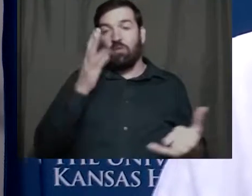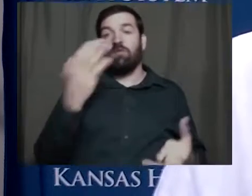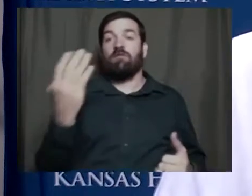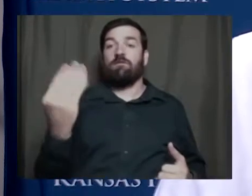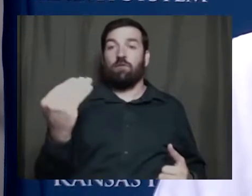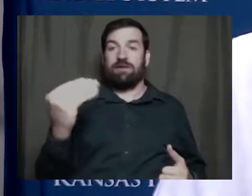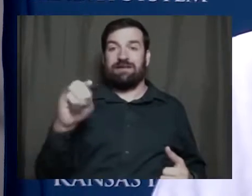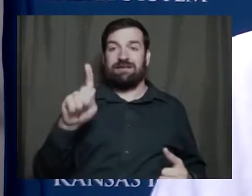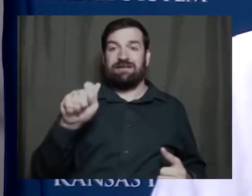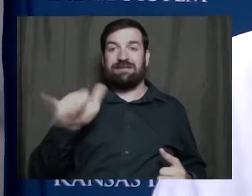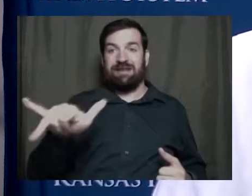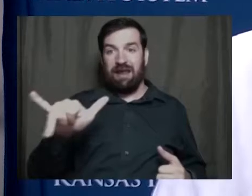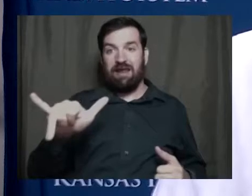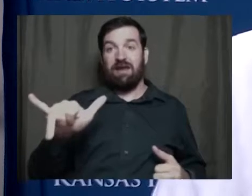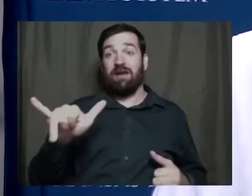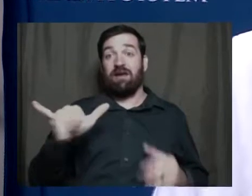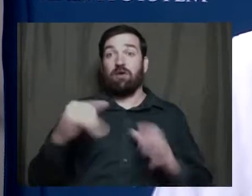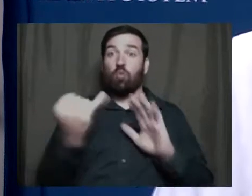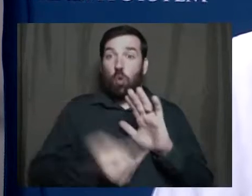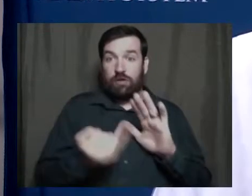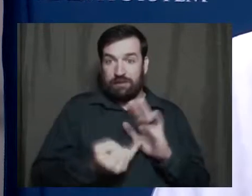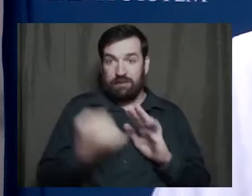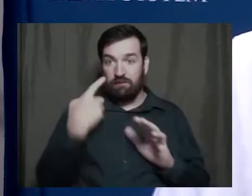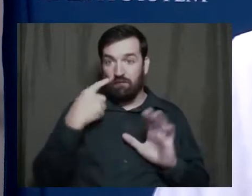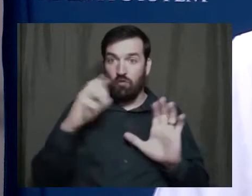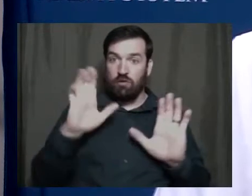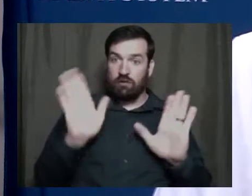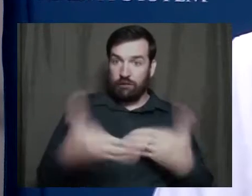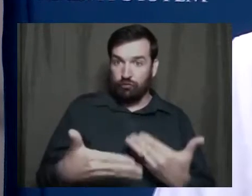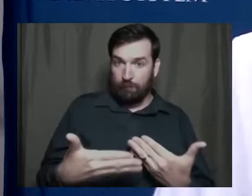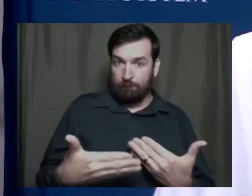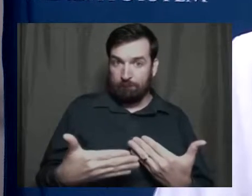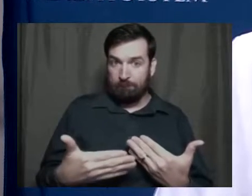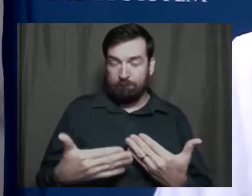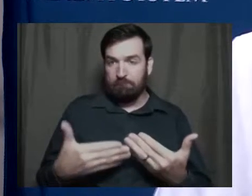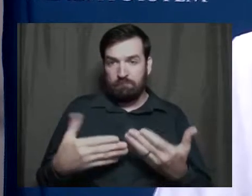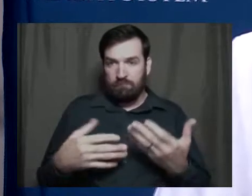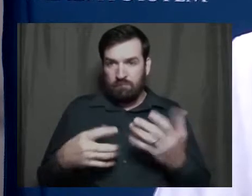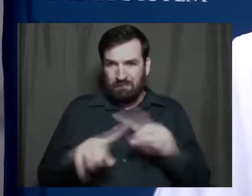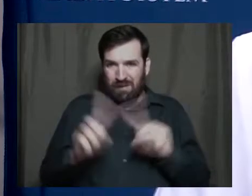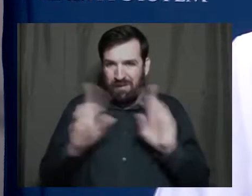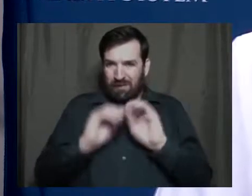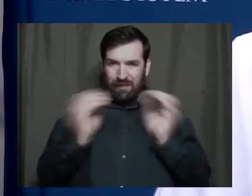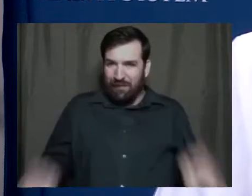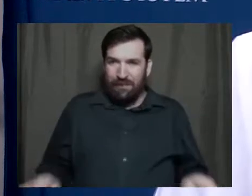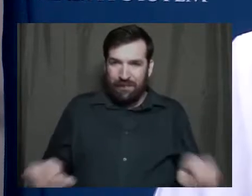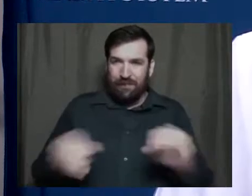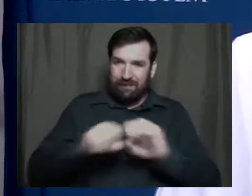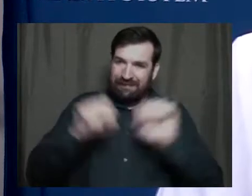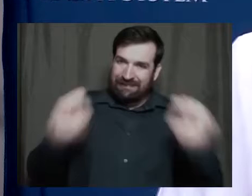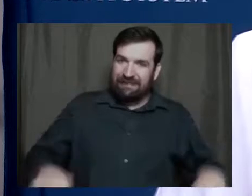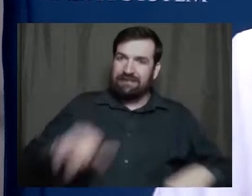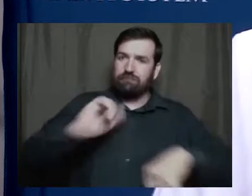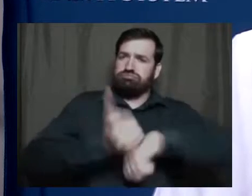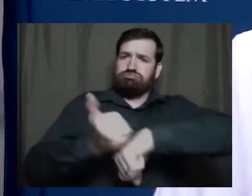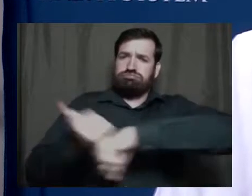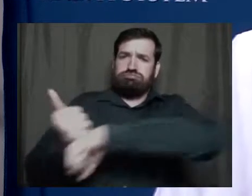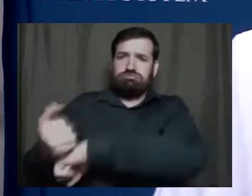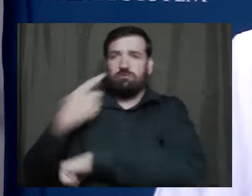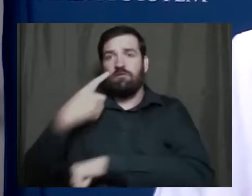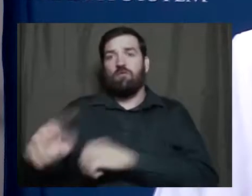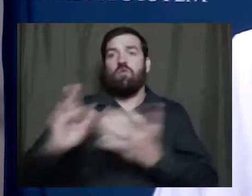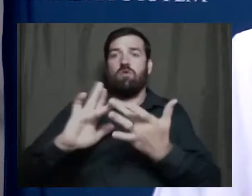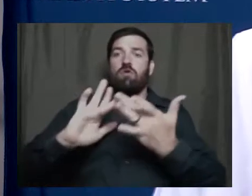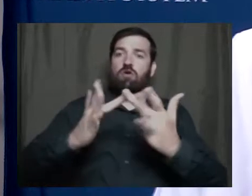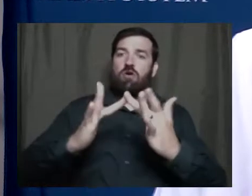entire classroom without all of the infrastructure for all the online education that we saw our school districts rally to do last year. So in